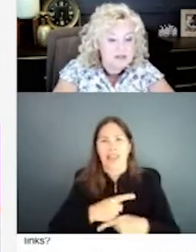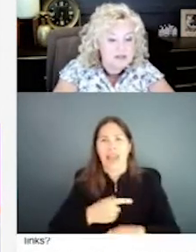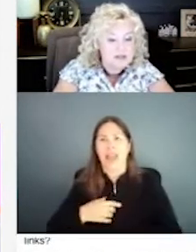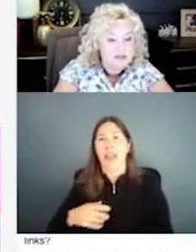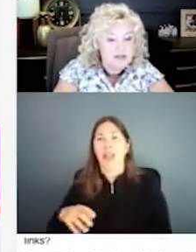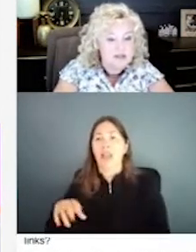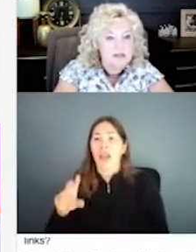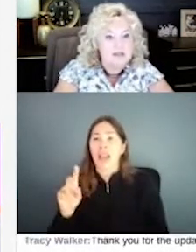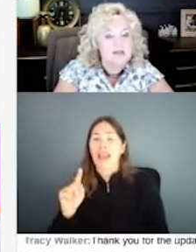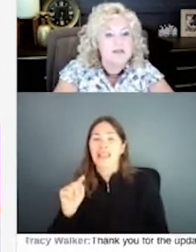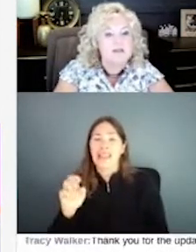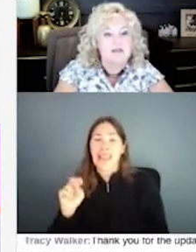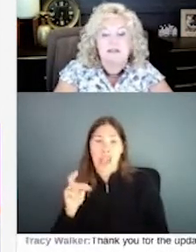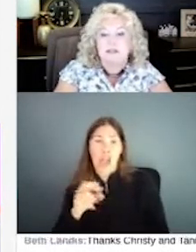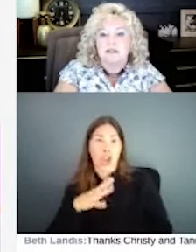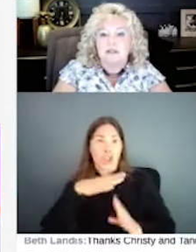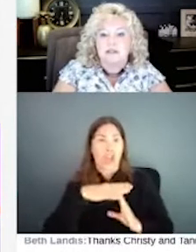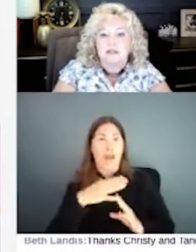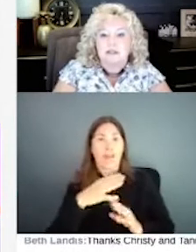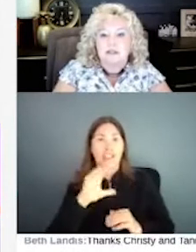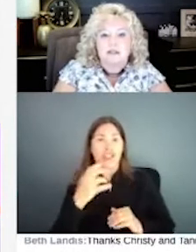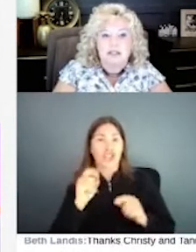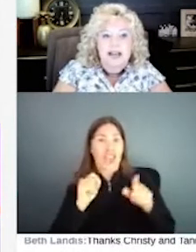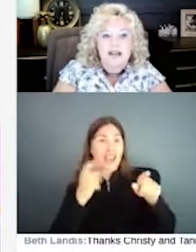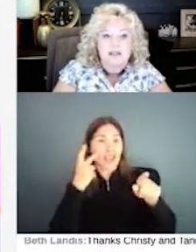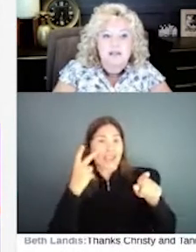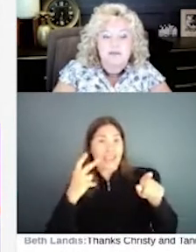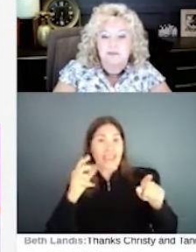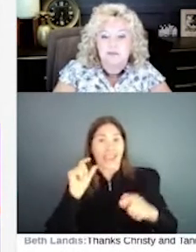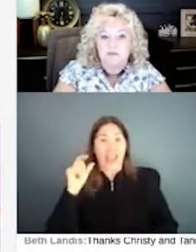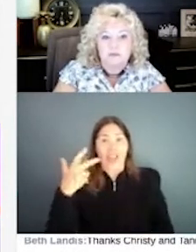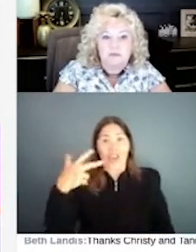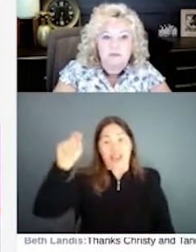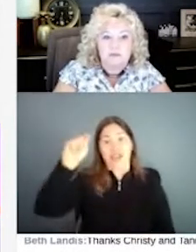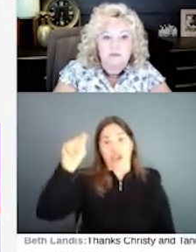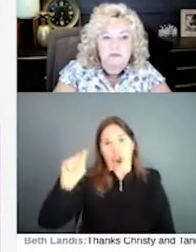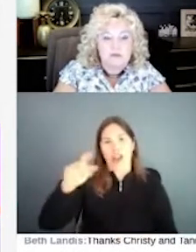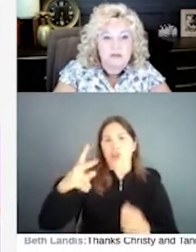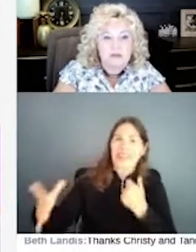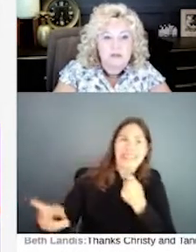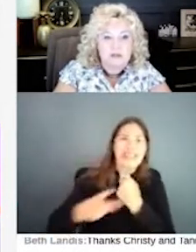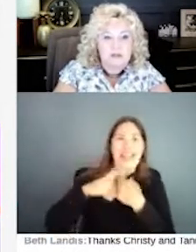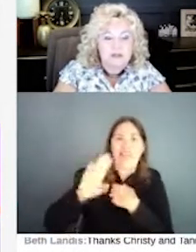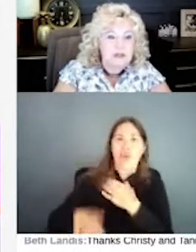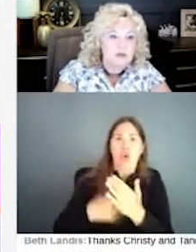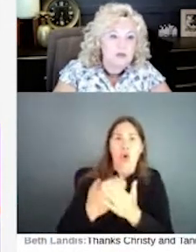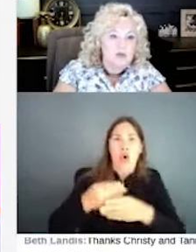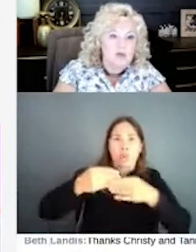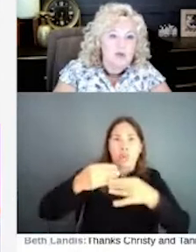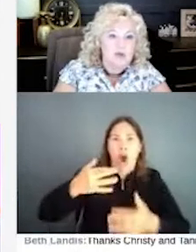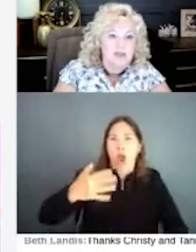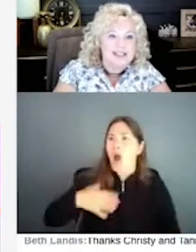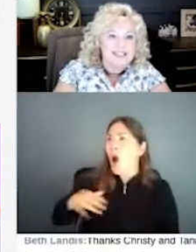the chat window, there's 3 dots. If you click on those, you've got the option to save the entire transcript.